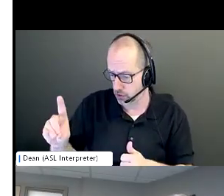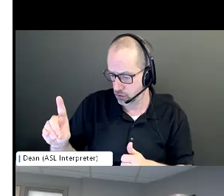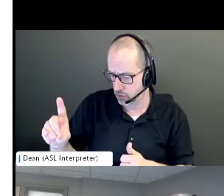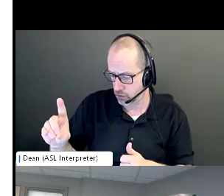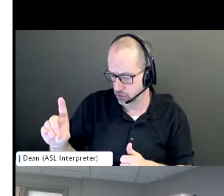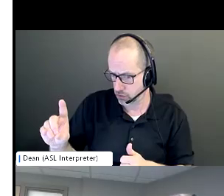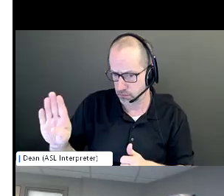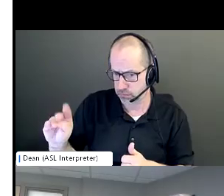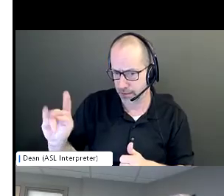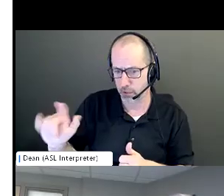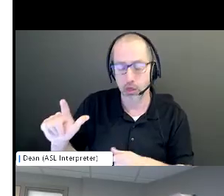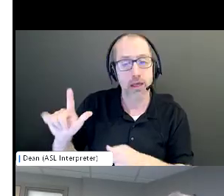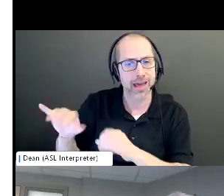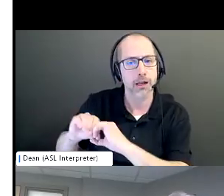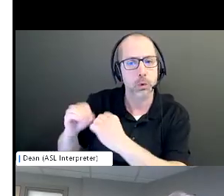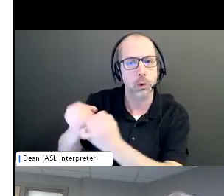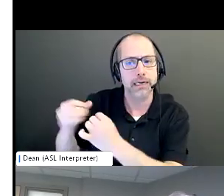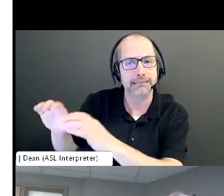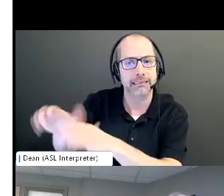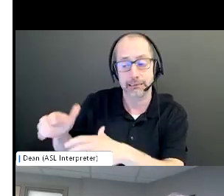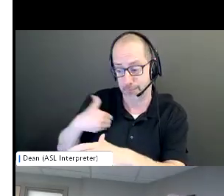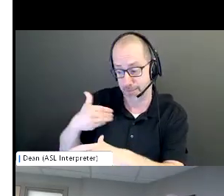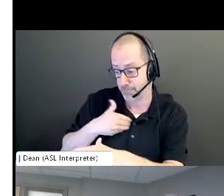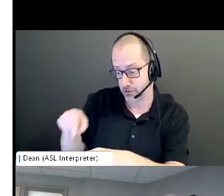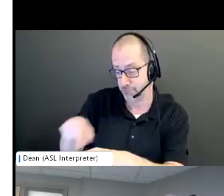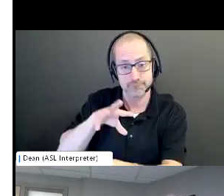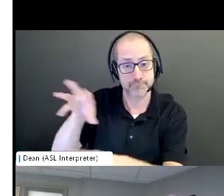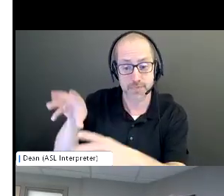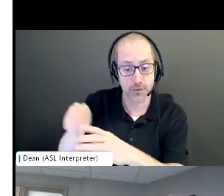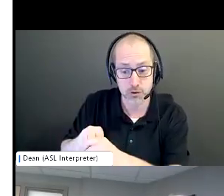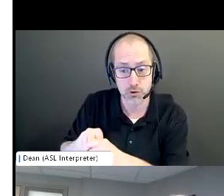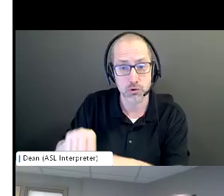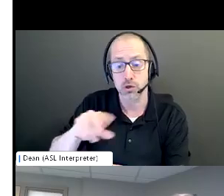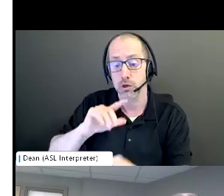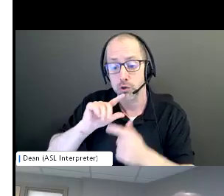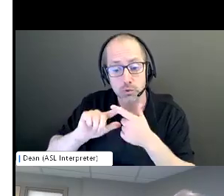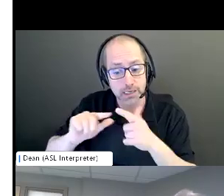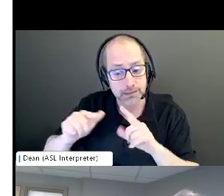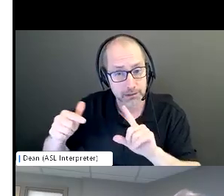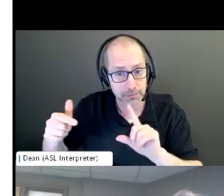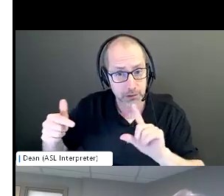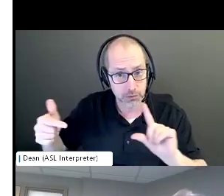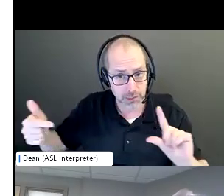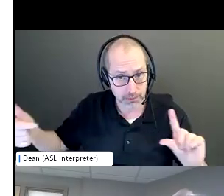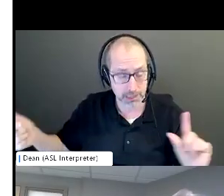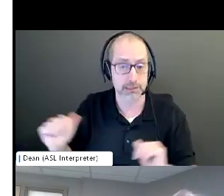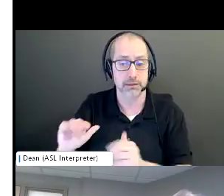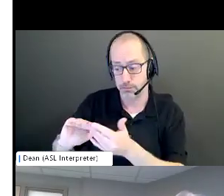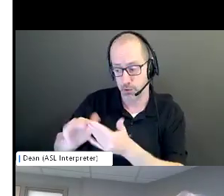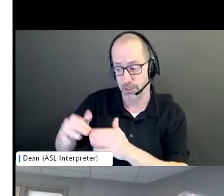the organization whose members include the 2S LGBTQAI plus